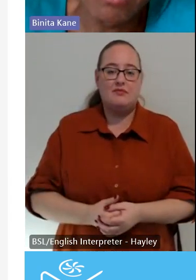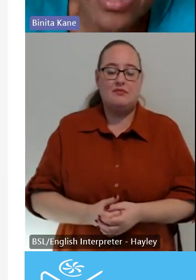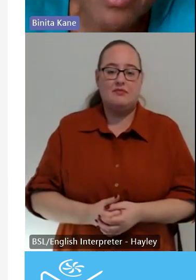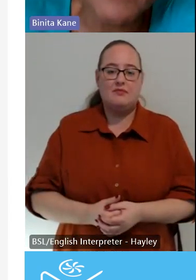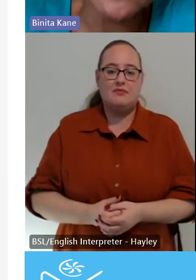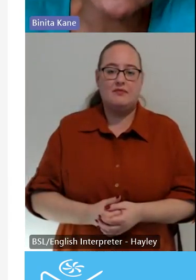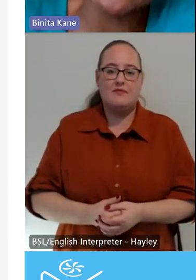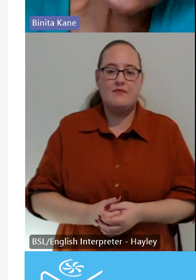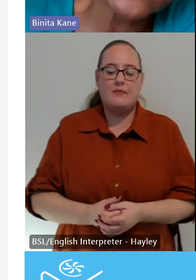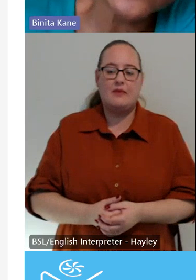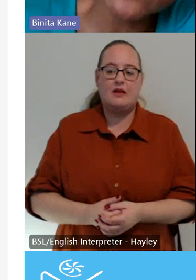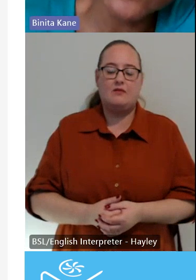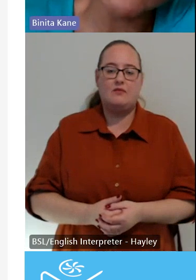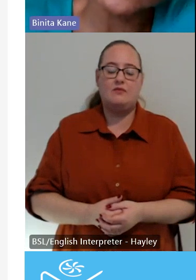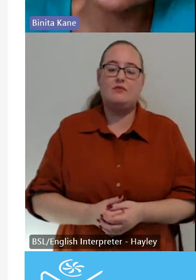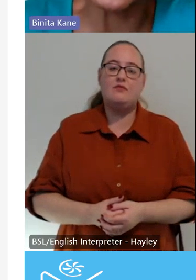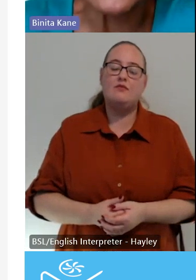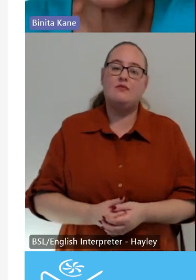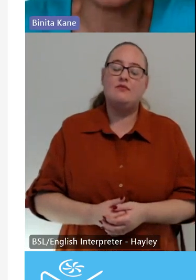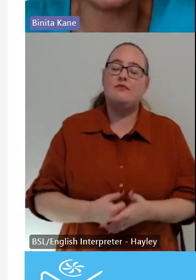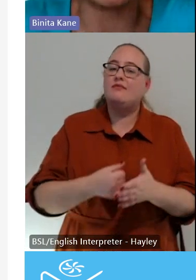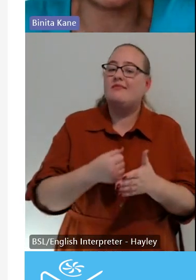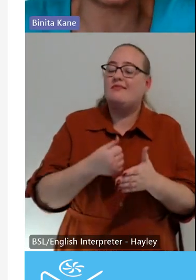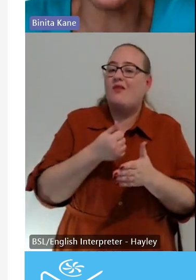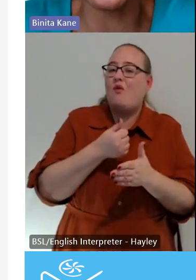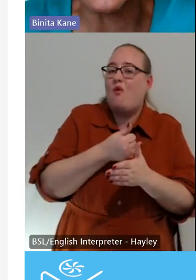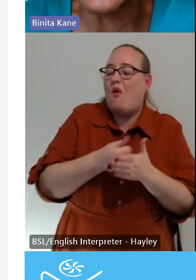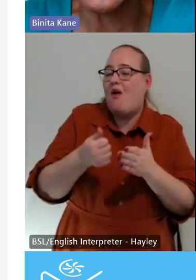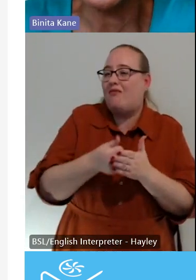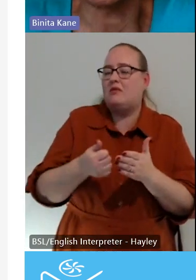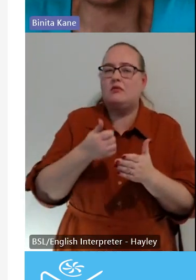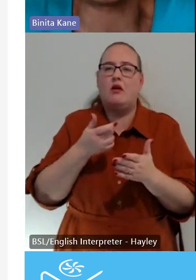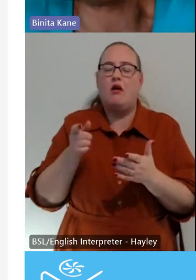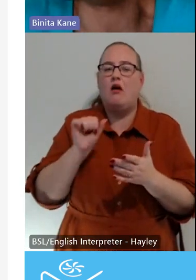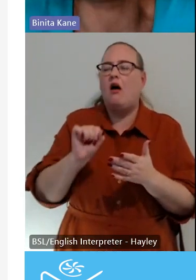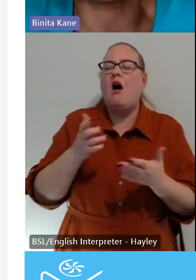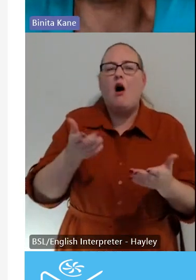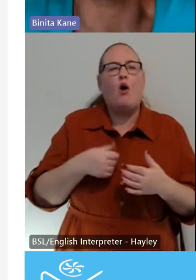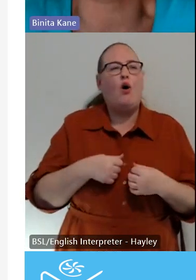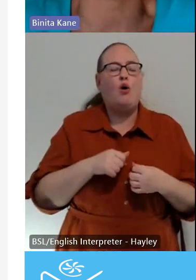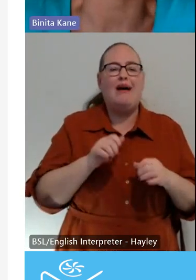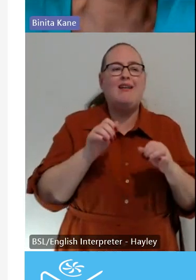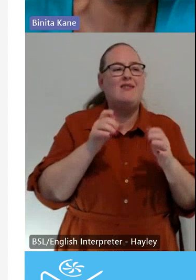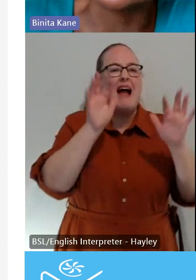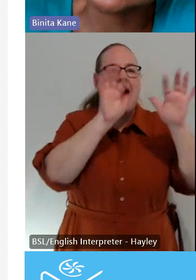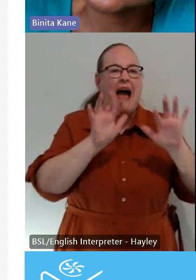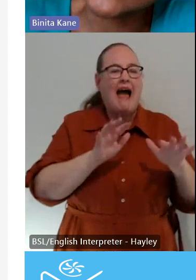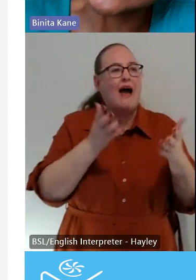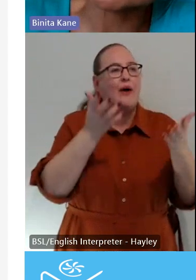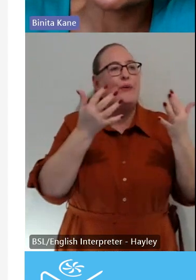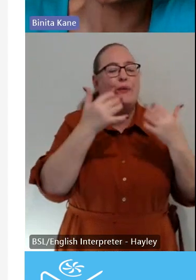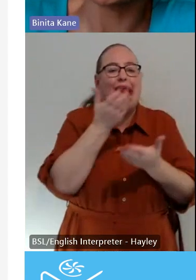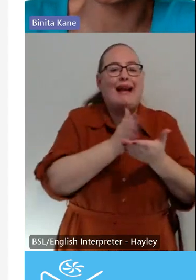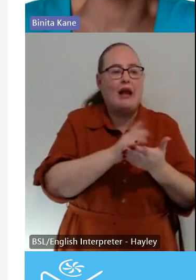an argument made to say, well, investing in clean air is going to be very costly. We don't have the funding to